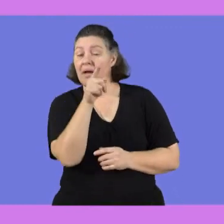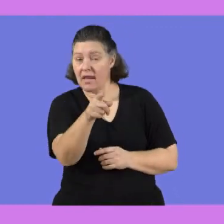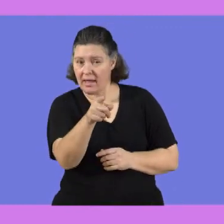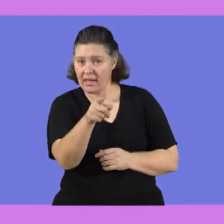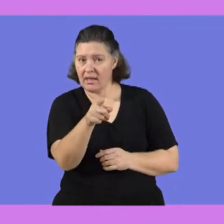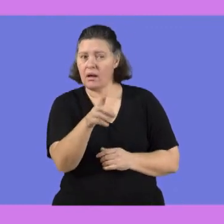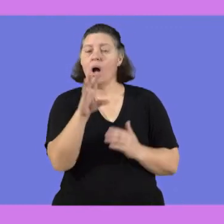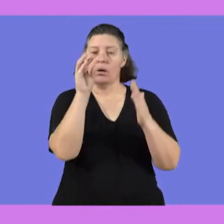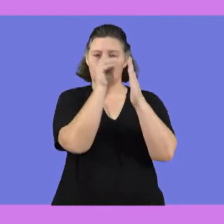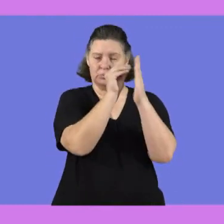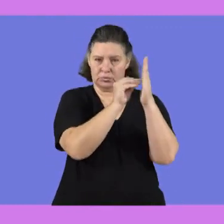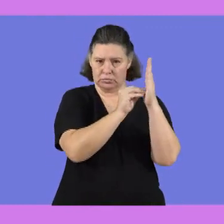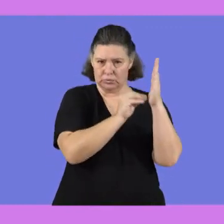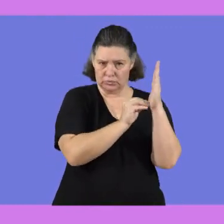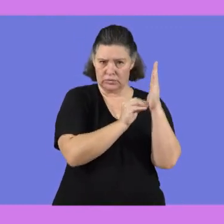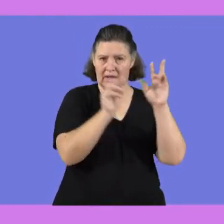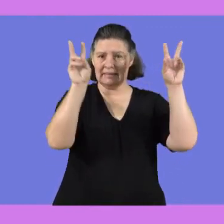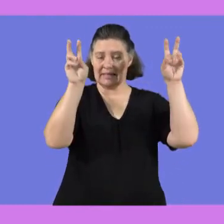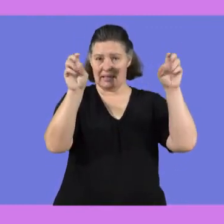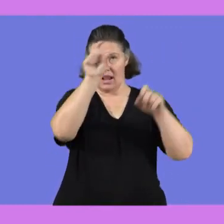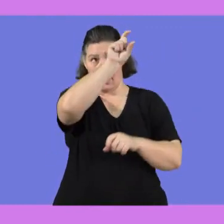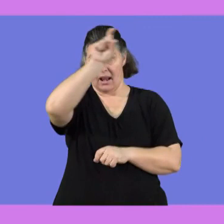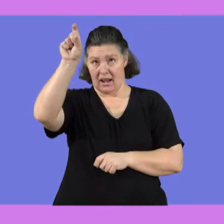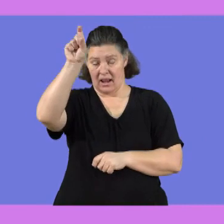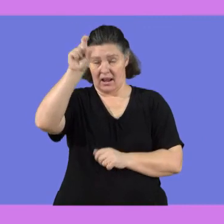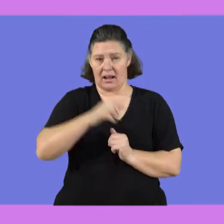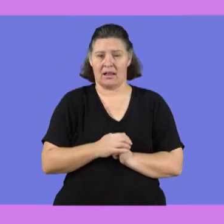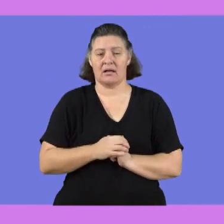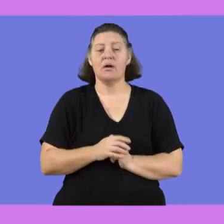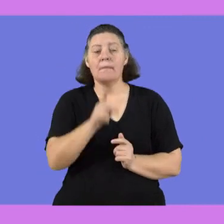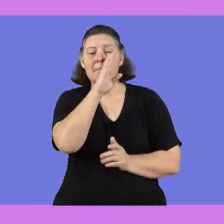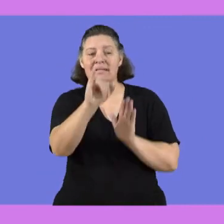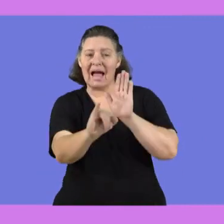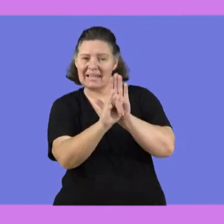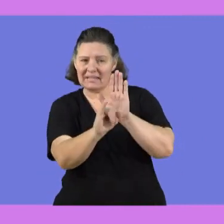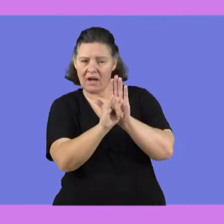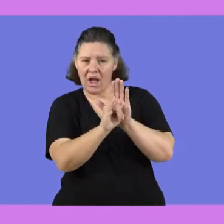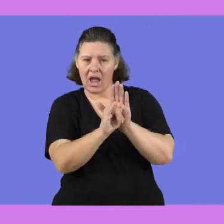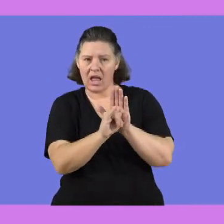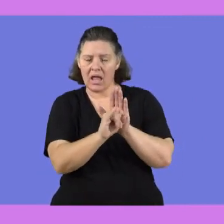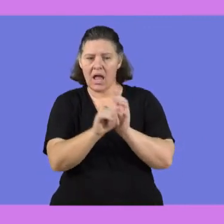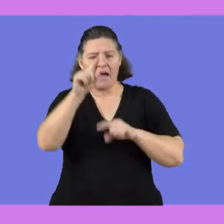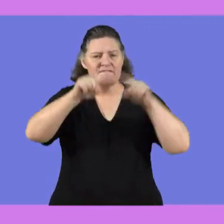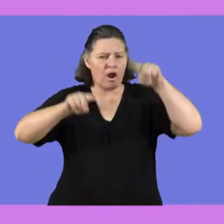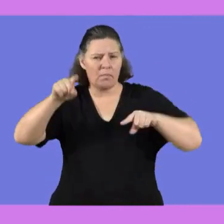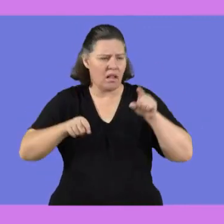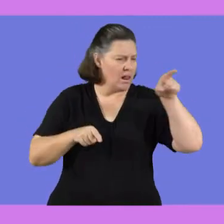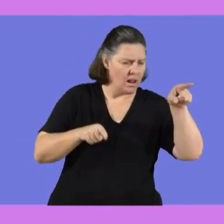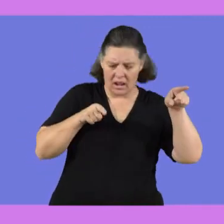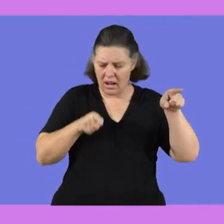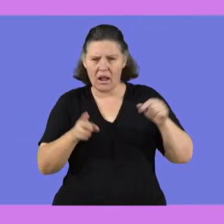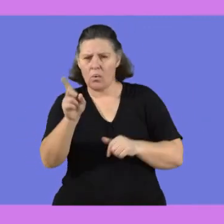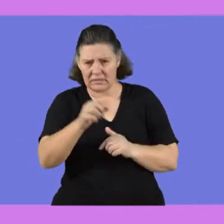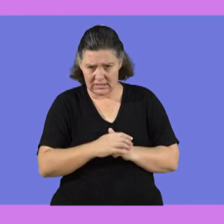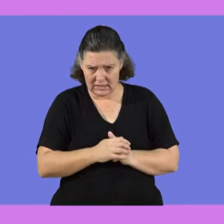direct proportion. Number one, remember, you must write the title of the graph. You must